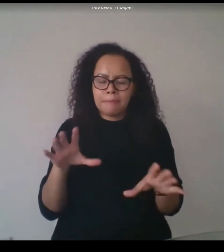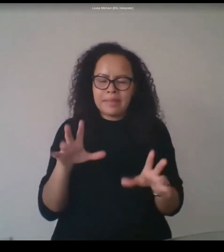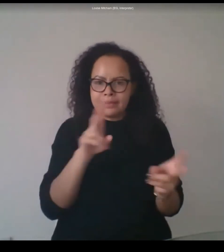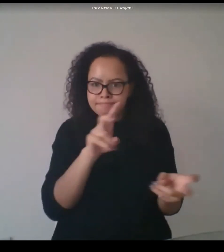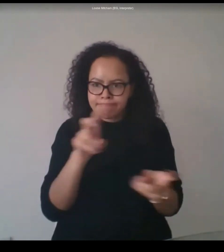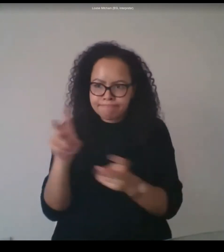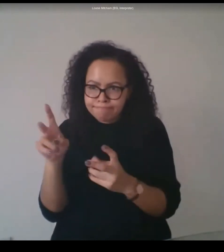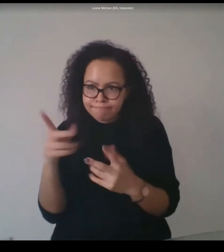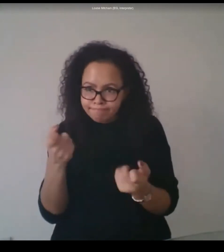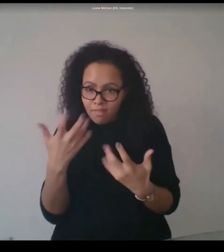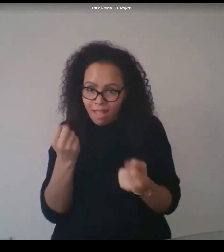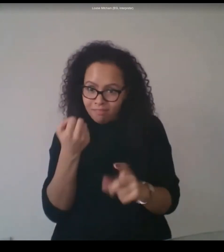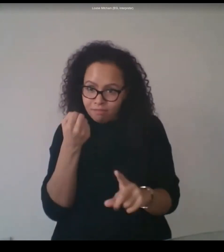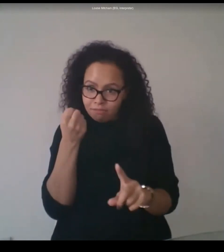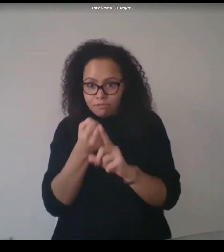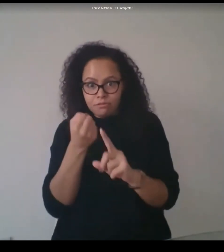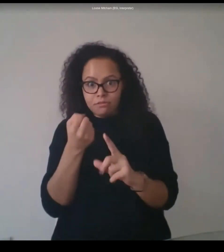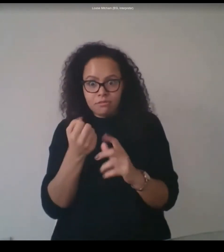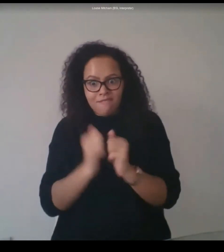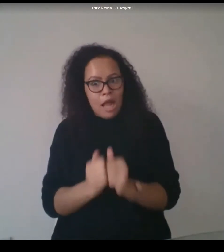Tag. So